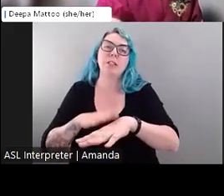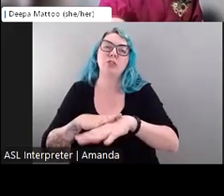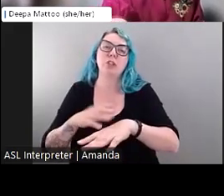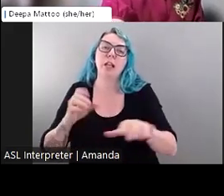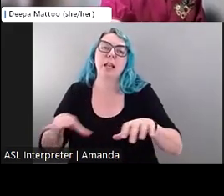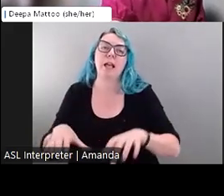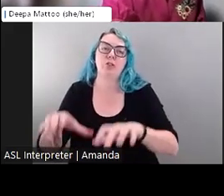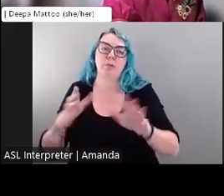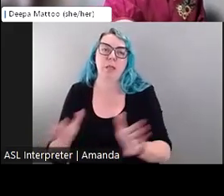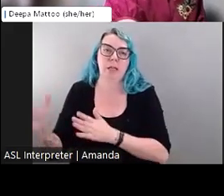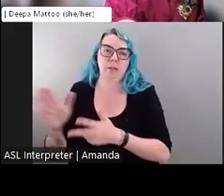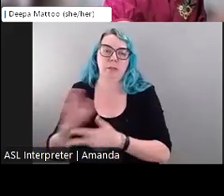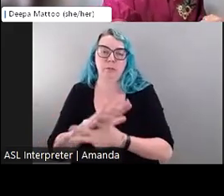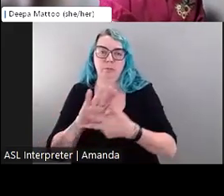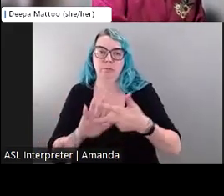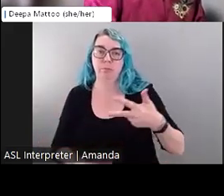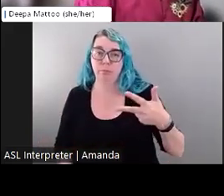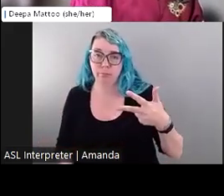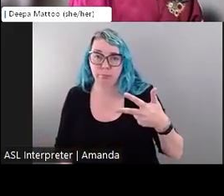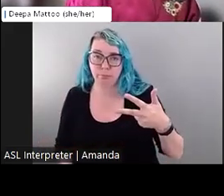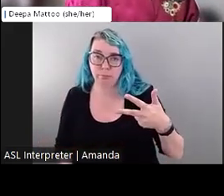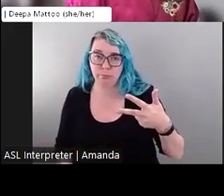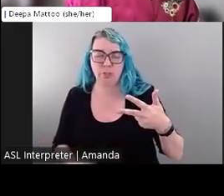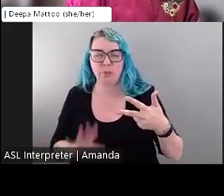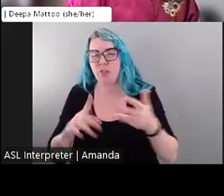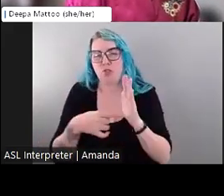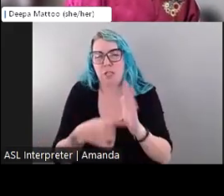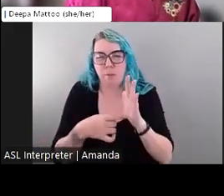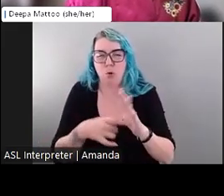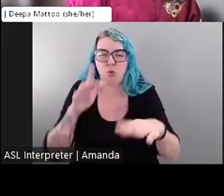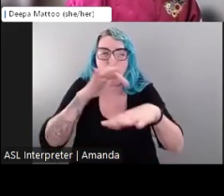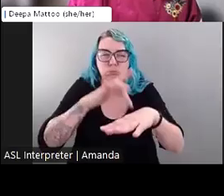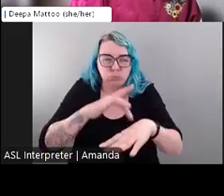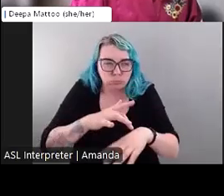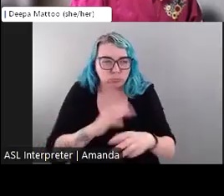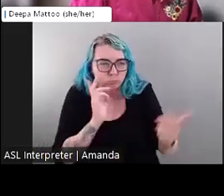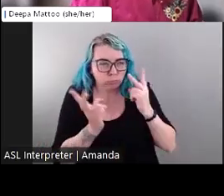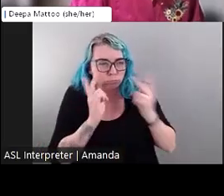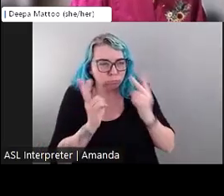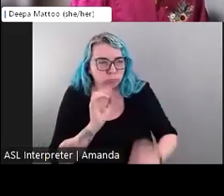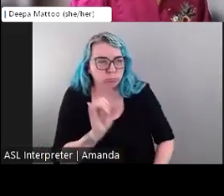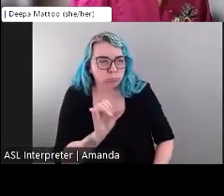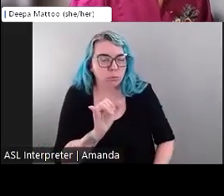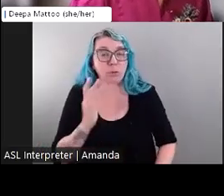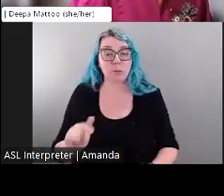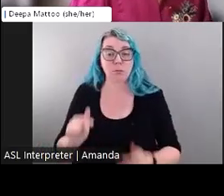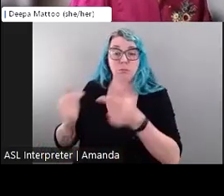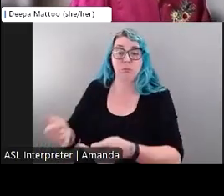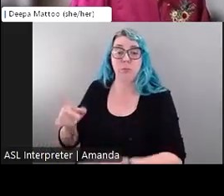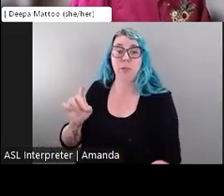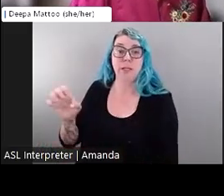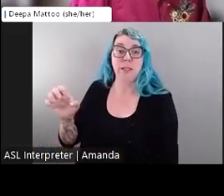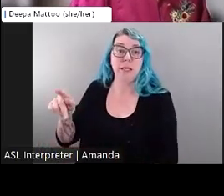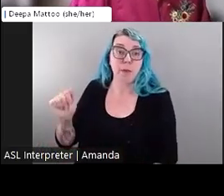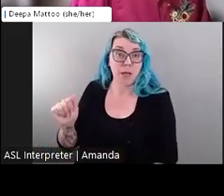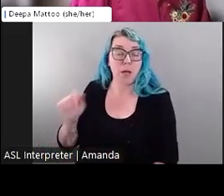this demo. I'm now going to pass things back over to Deepa to do a little debrief of everything you just learned and answer any of your